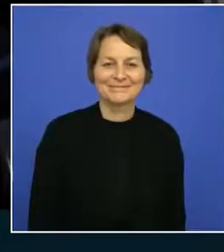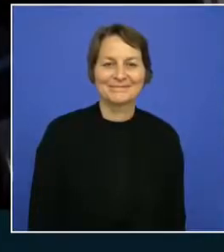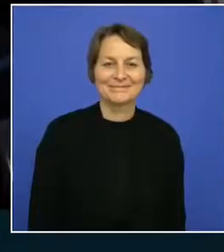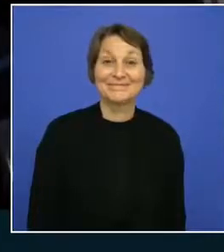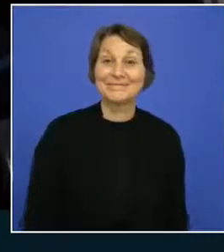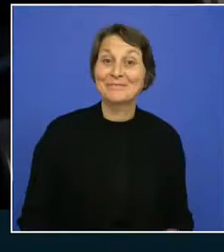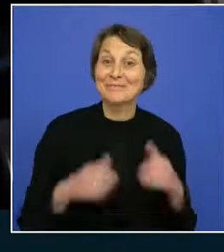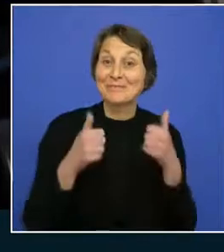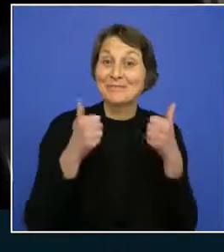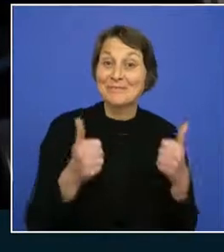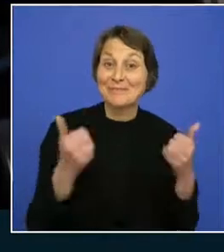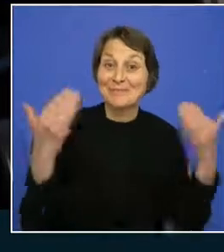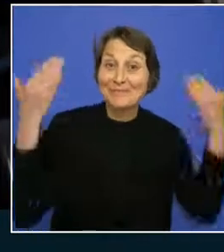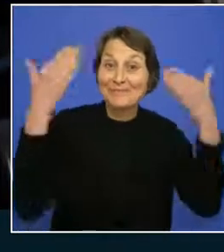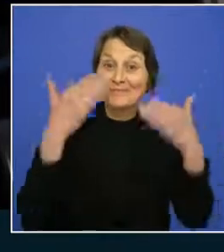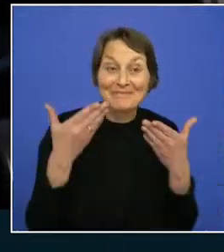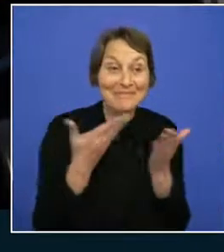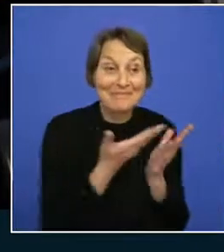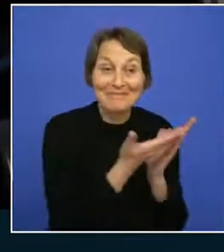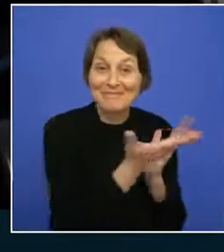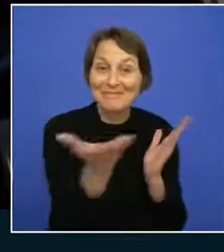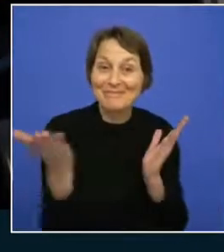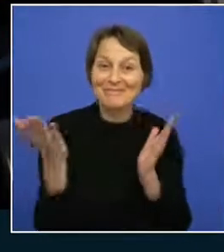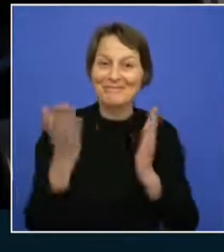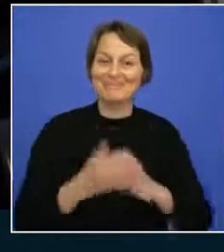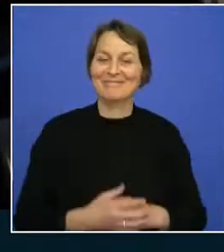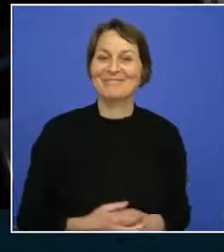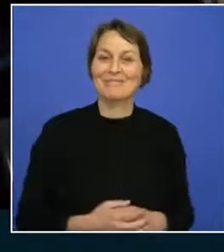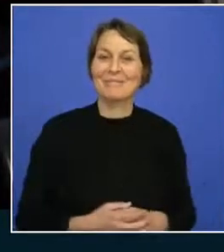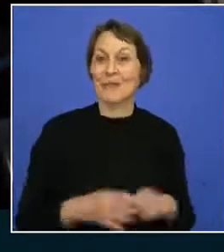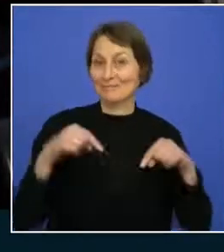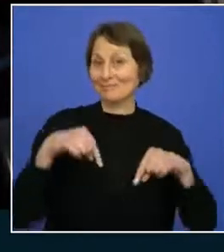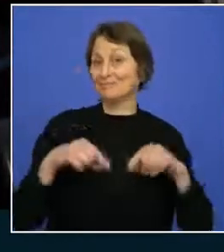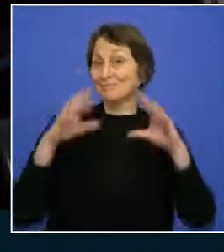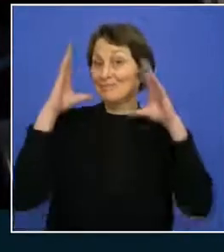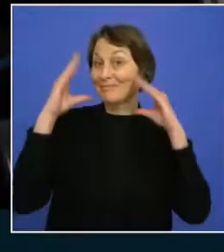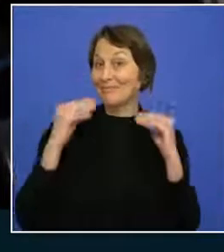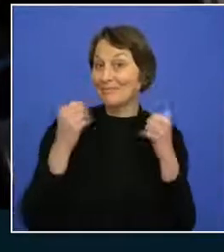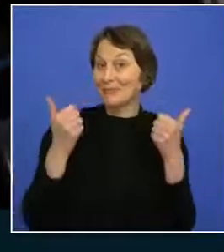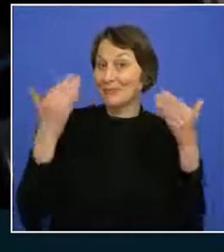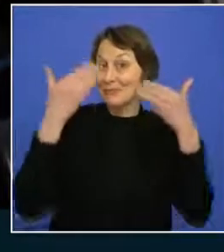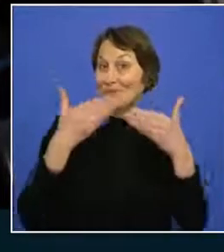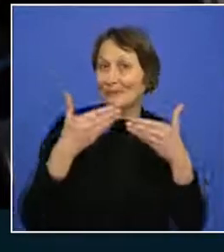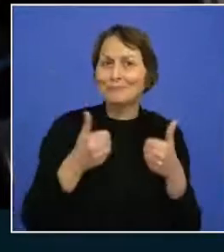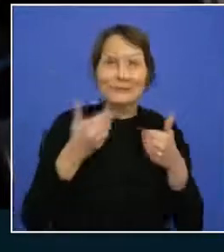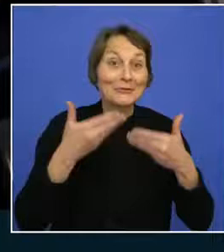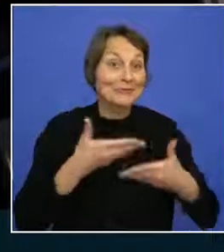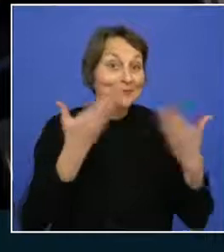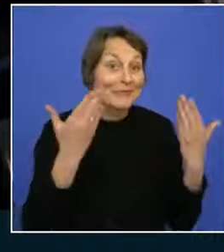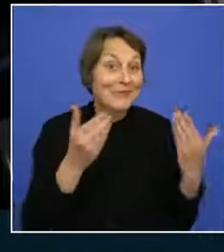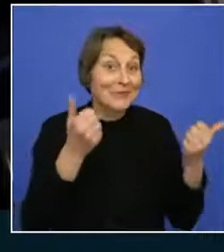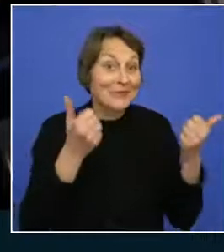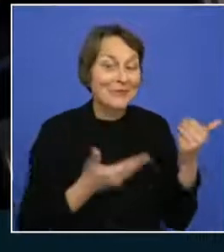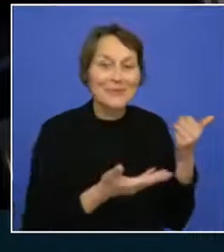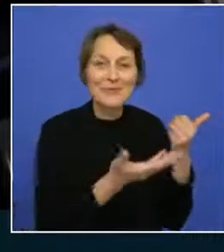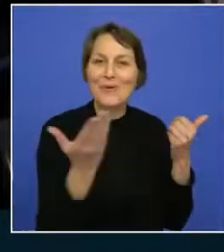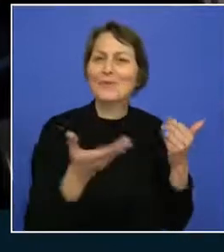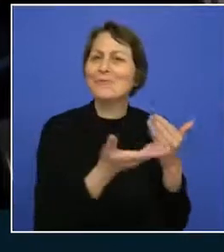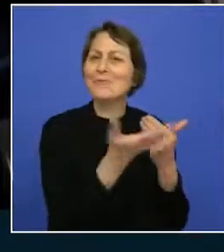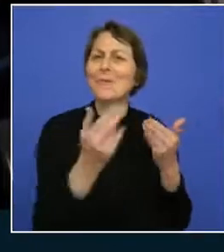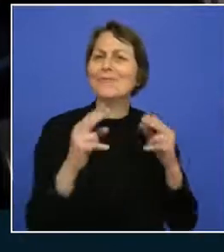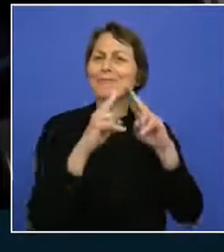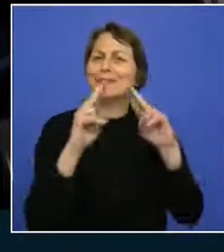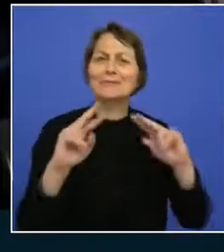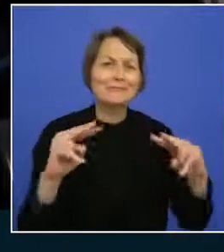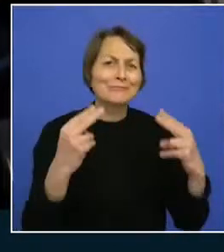Good evening, everyone, at least in the Netherlands, and good day, good morning to all our international